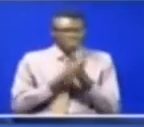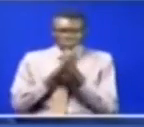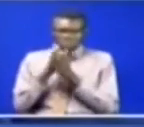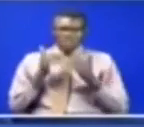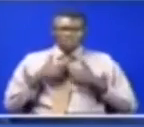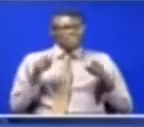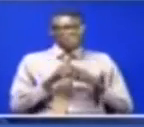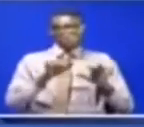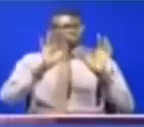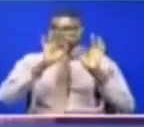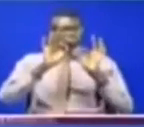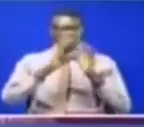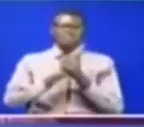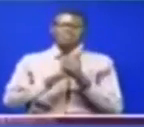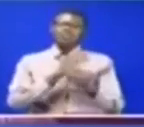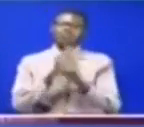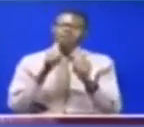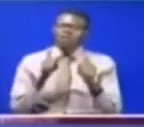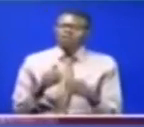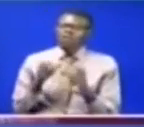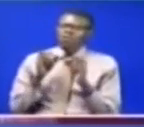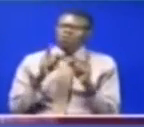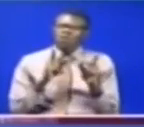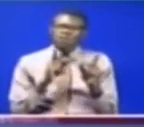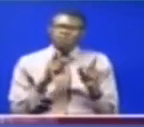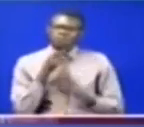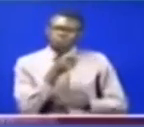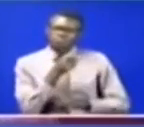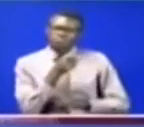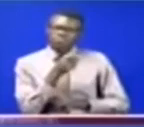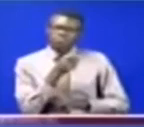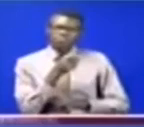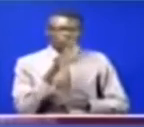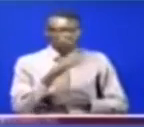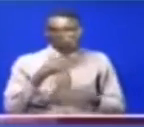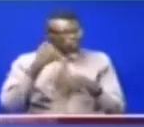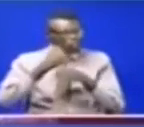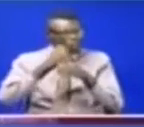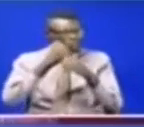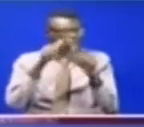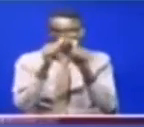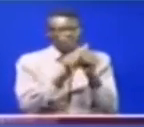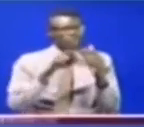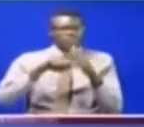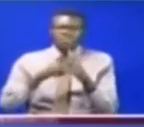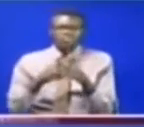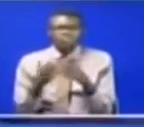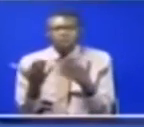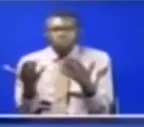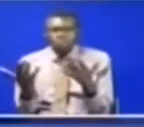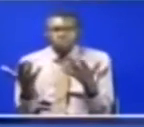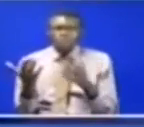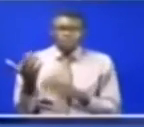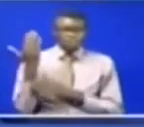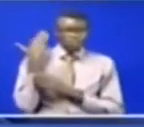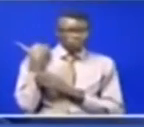good. Yeah. What would you say was the apex of your careers together? Our apex is when